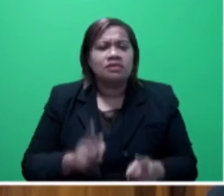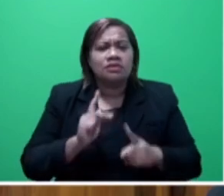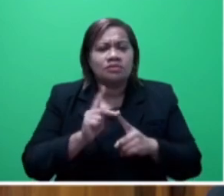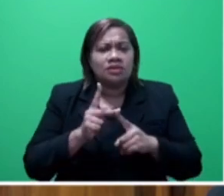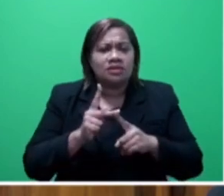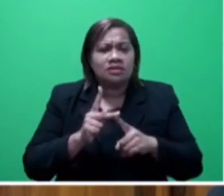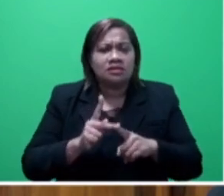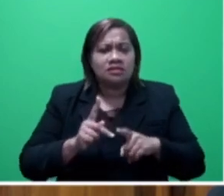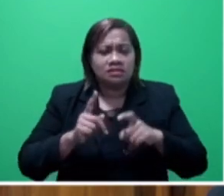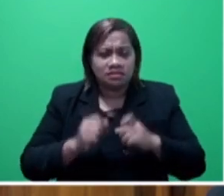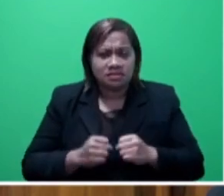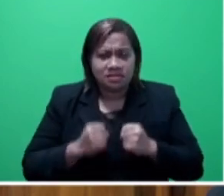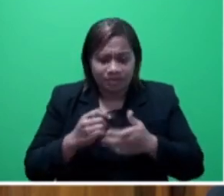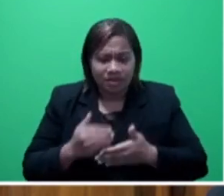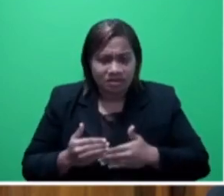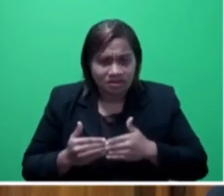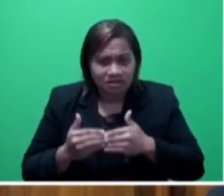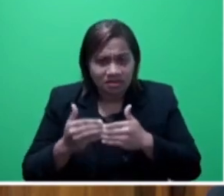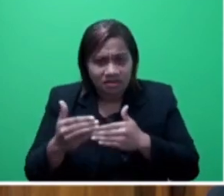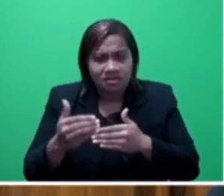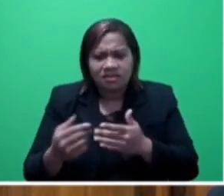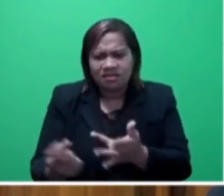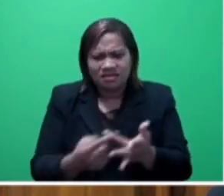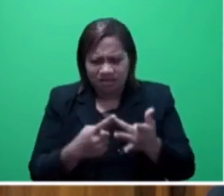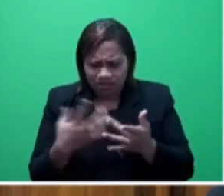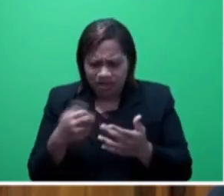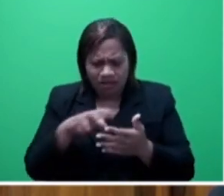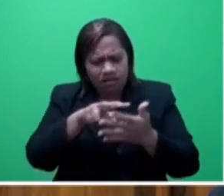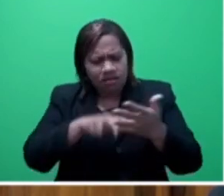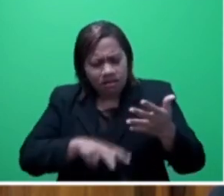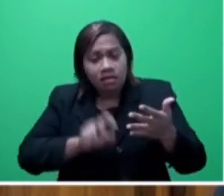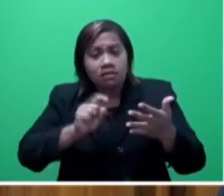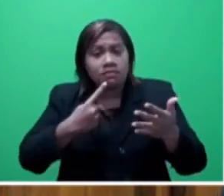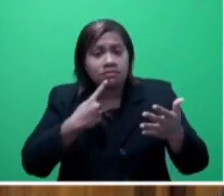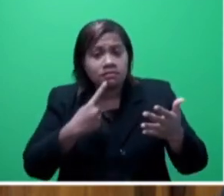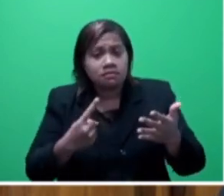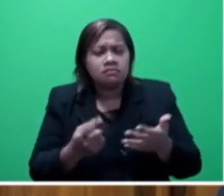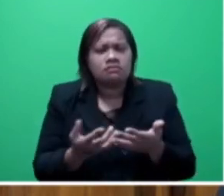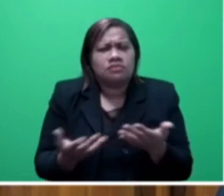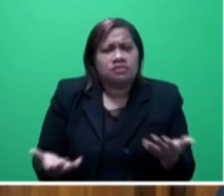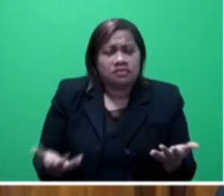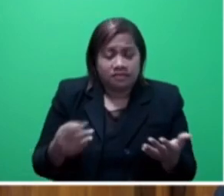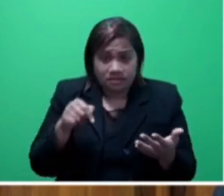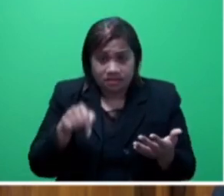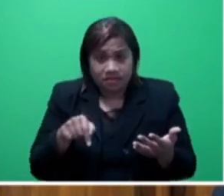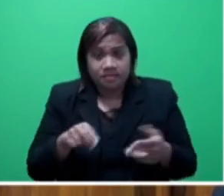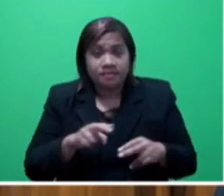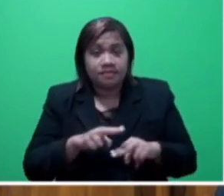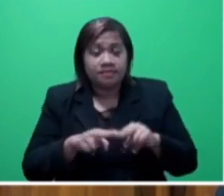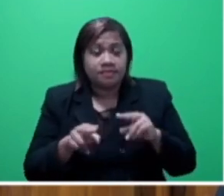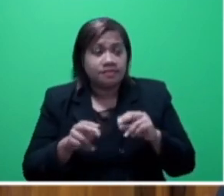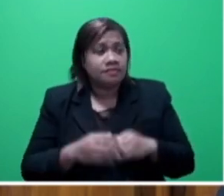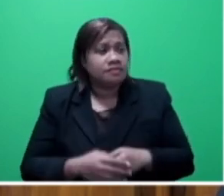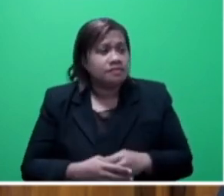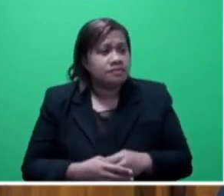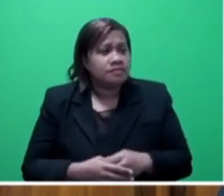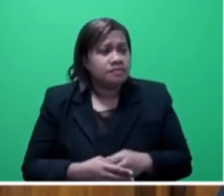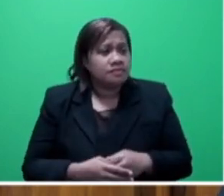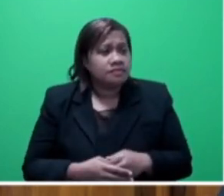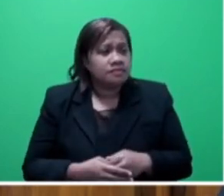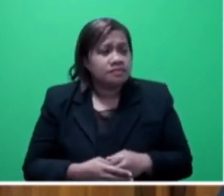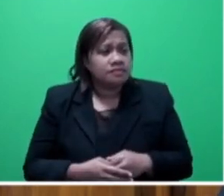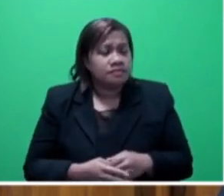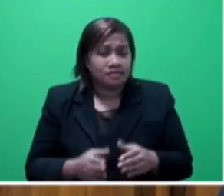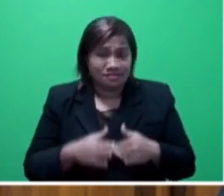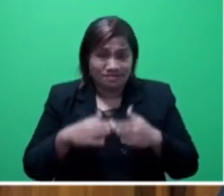of tax and other concessions. It also says that, however, these FDI inflows have tended to be